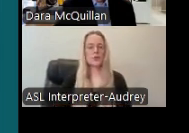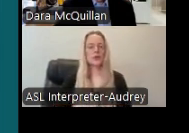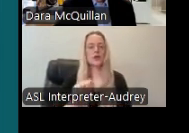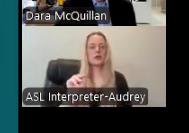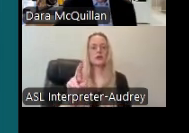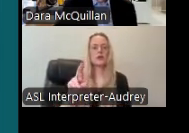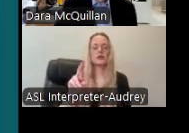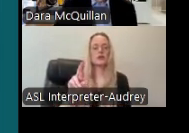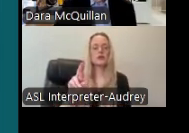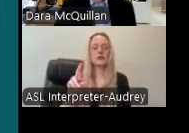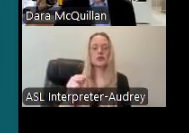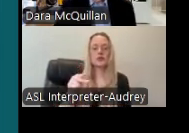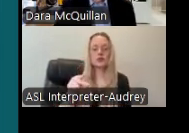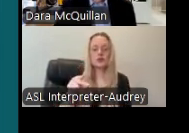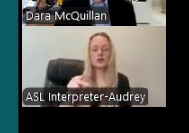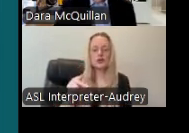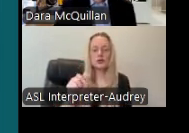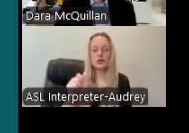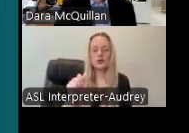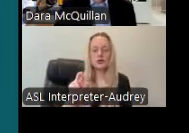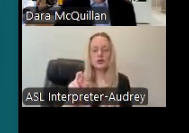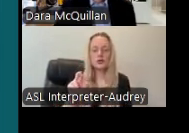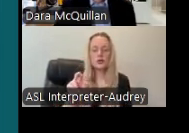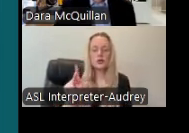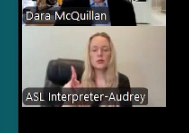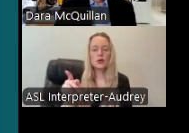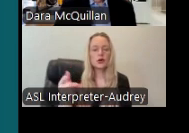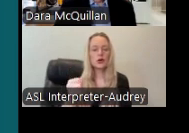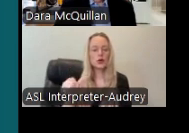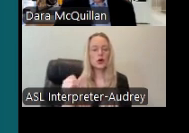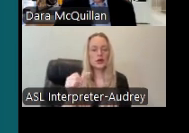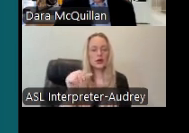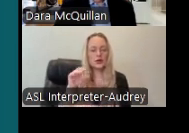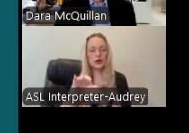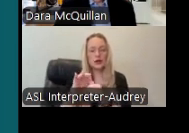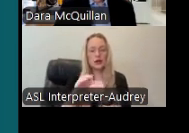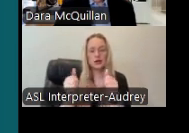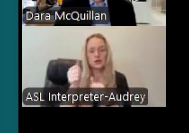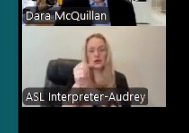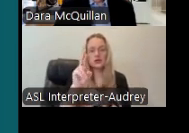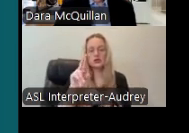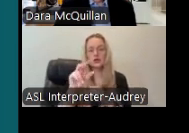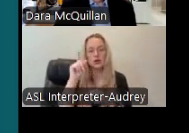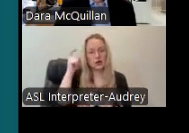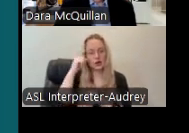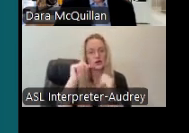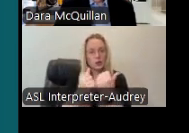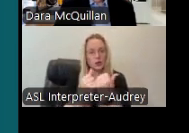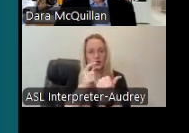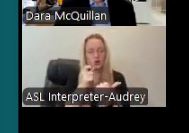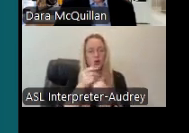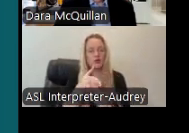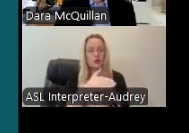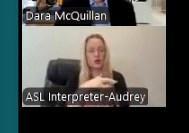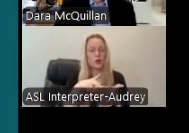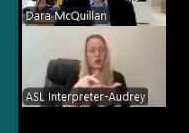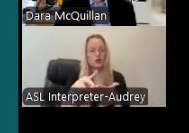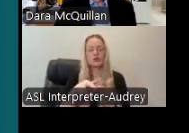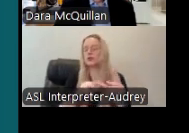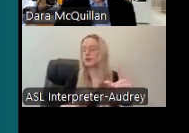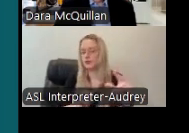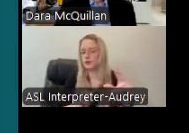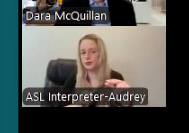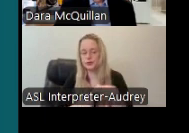Mr. Park, are there any government elected officials or government agencies that have pre-registered? No, there are not.